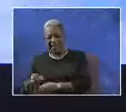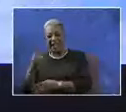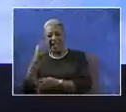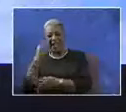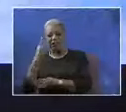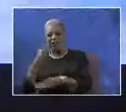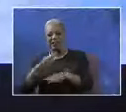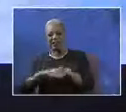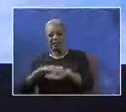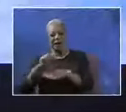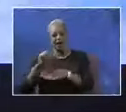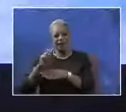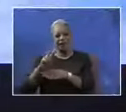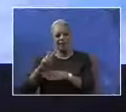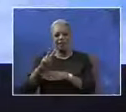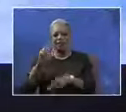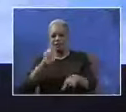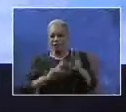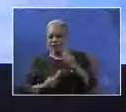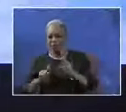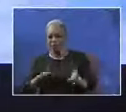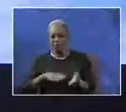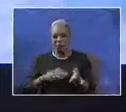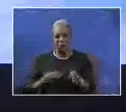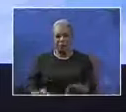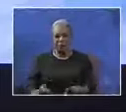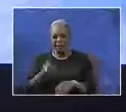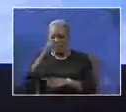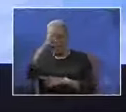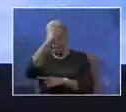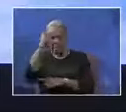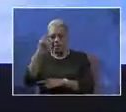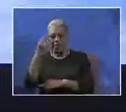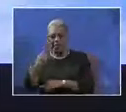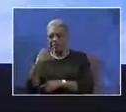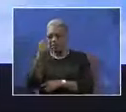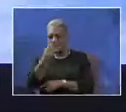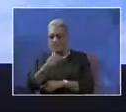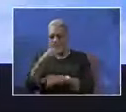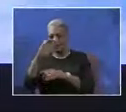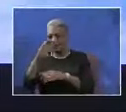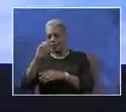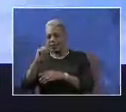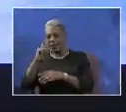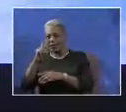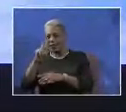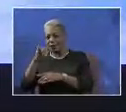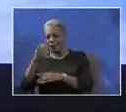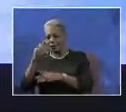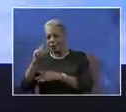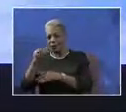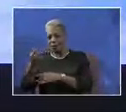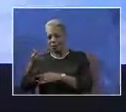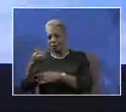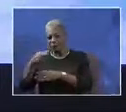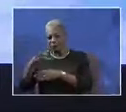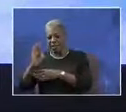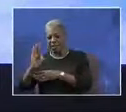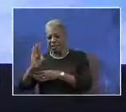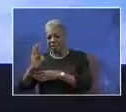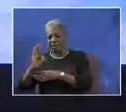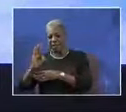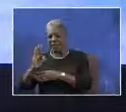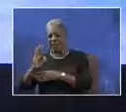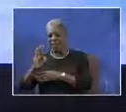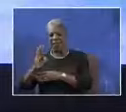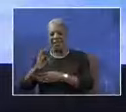dying because of Israel's COVID-19. The number keeps climbing, and I don't care how many masks they wear. I don't